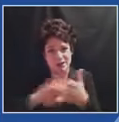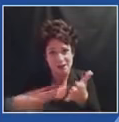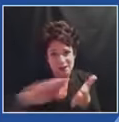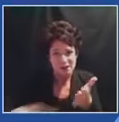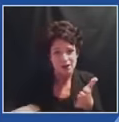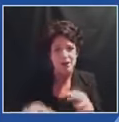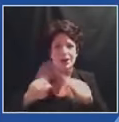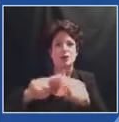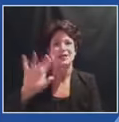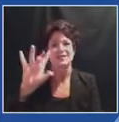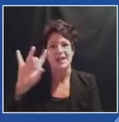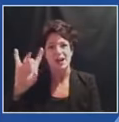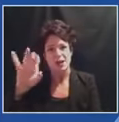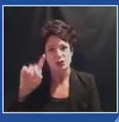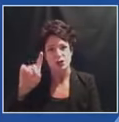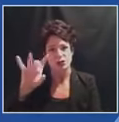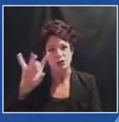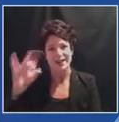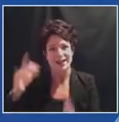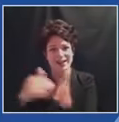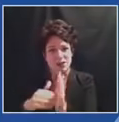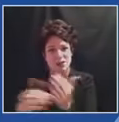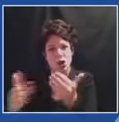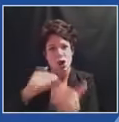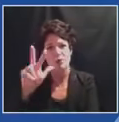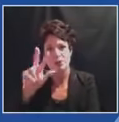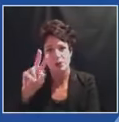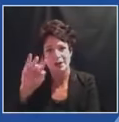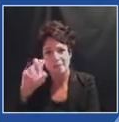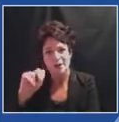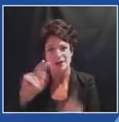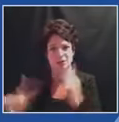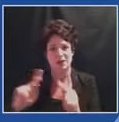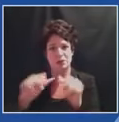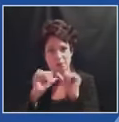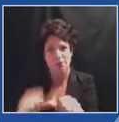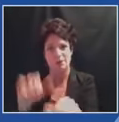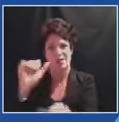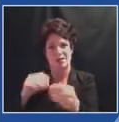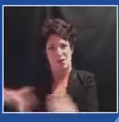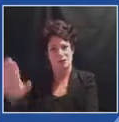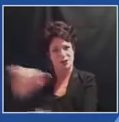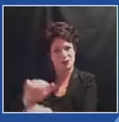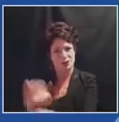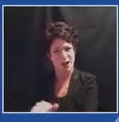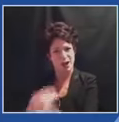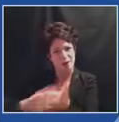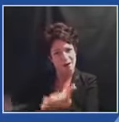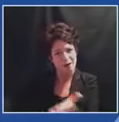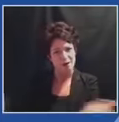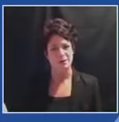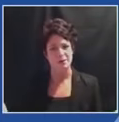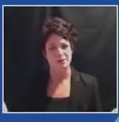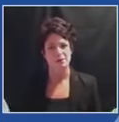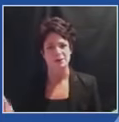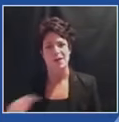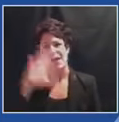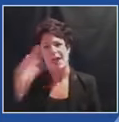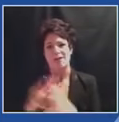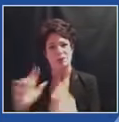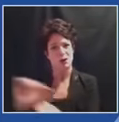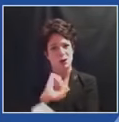588,000 to almost 3 million permanently lost jobs. President Trump touted the job gains for